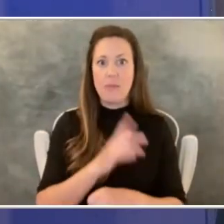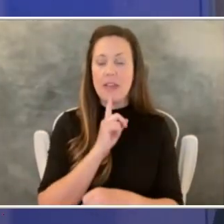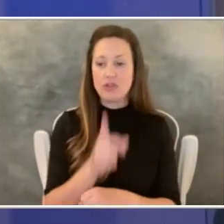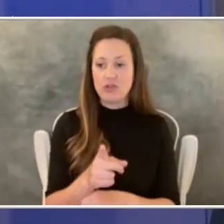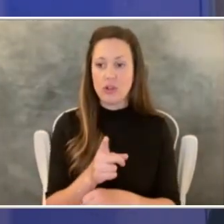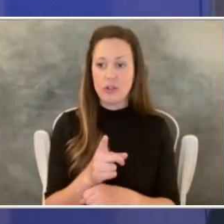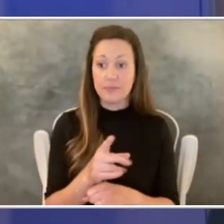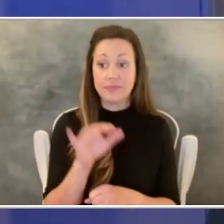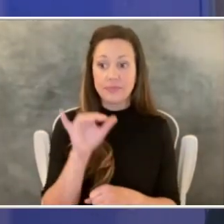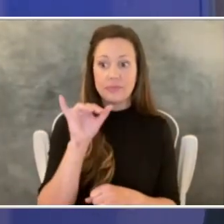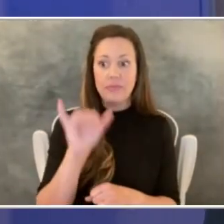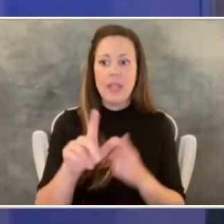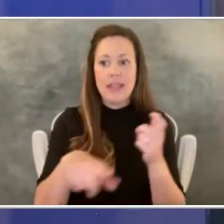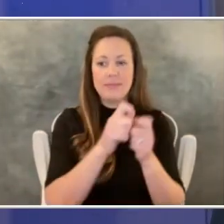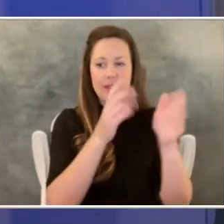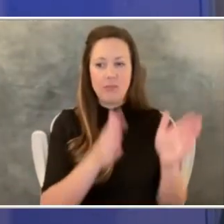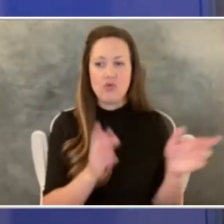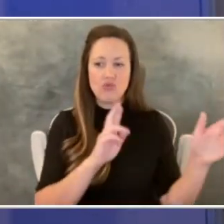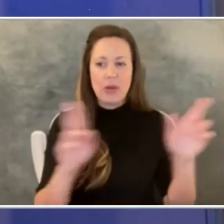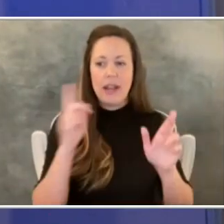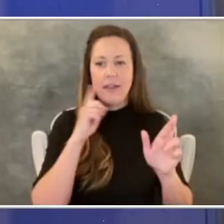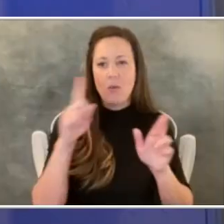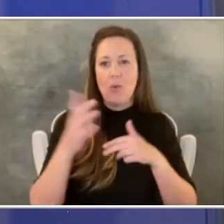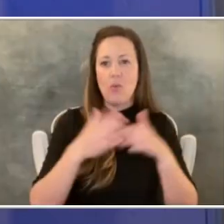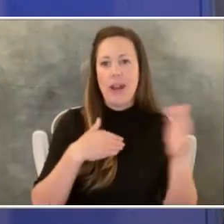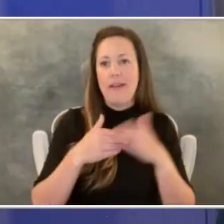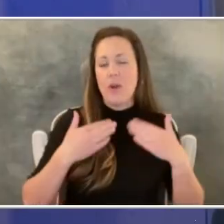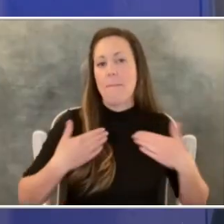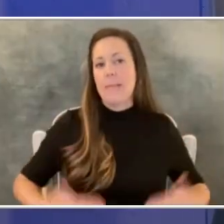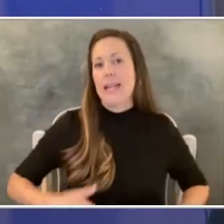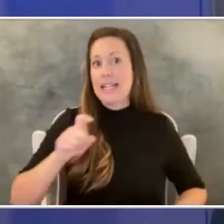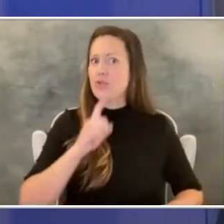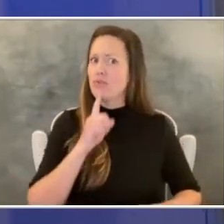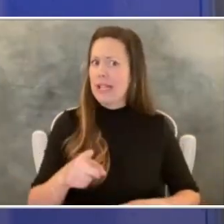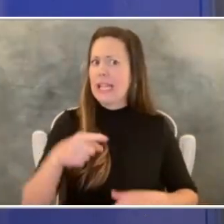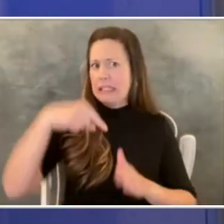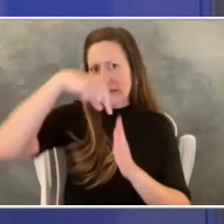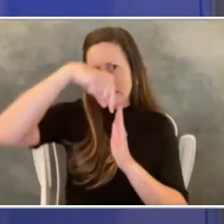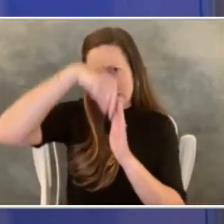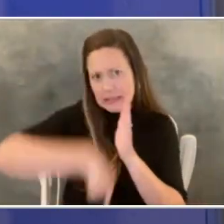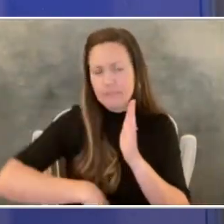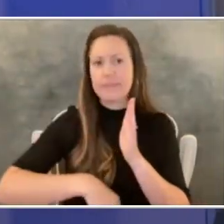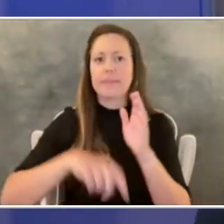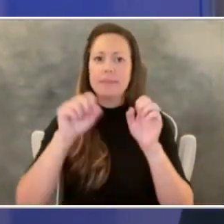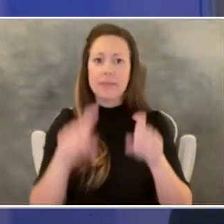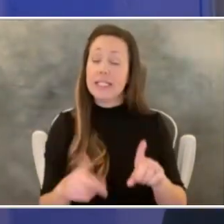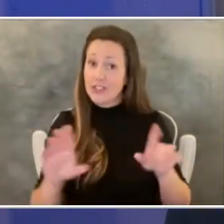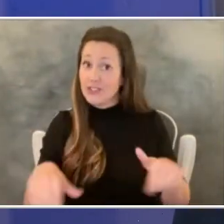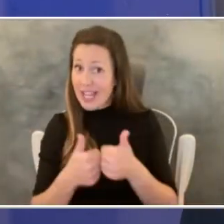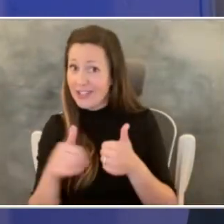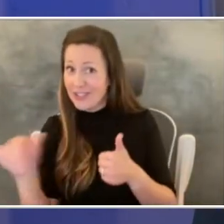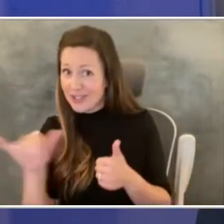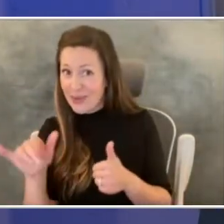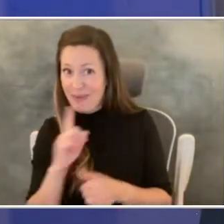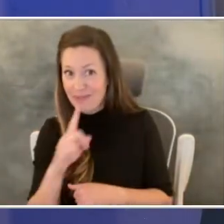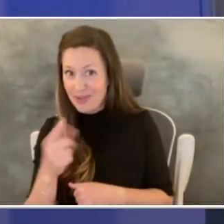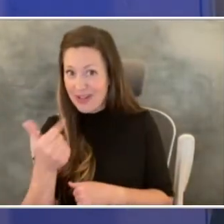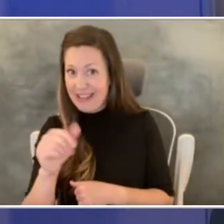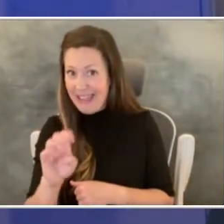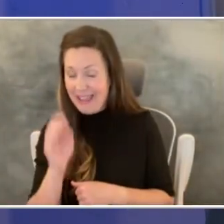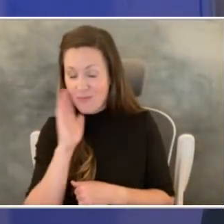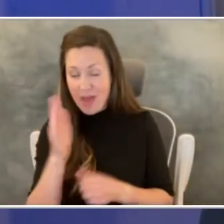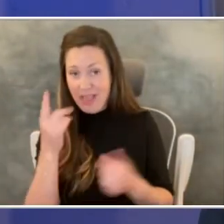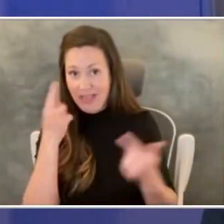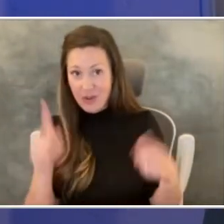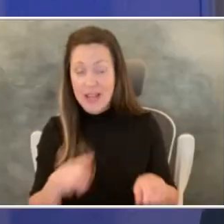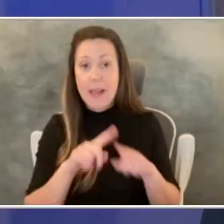they're ready for the demands of what they need. So it's a really robust test. It's a challenging test, as I'm sure Gabe can attest to, but it gives us a